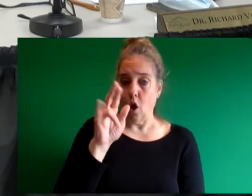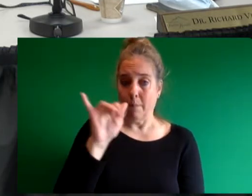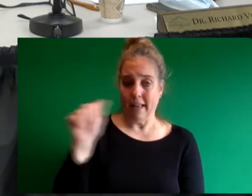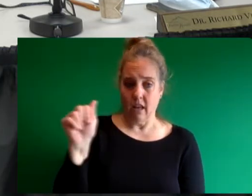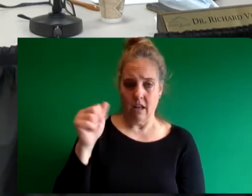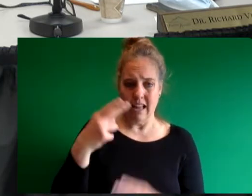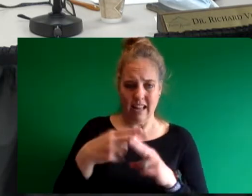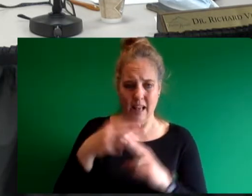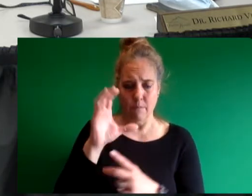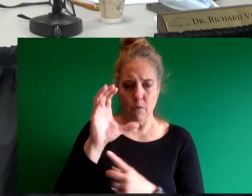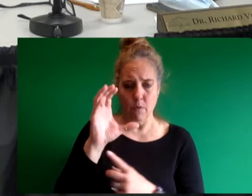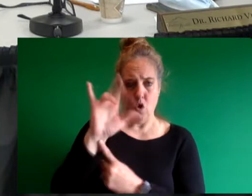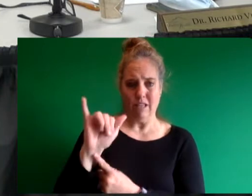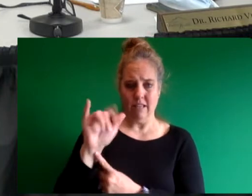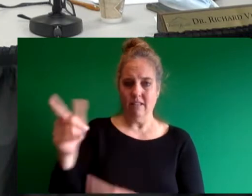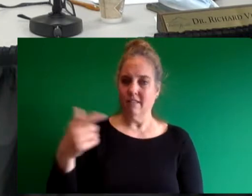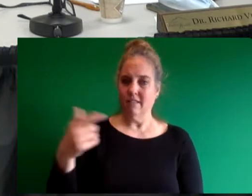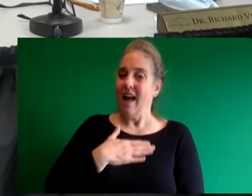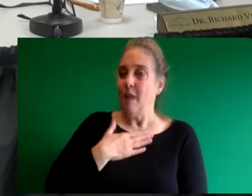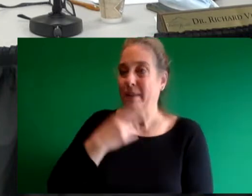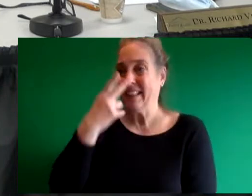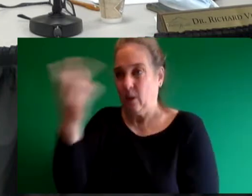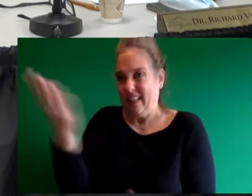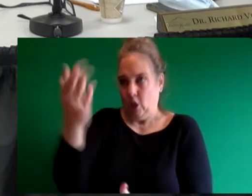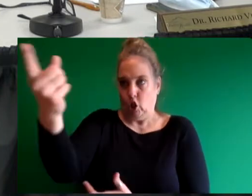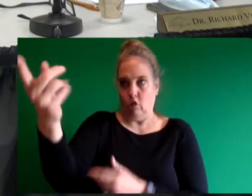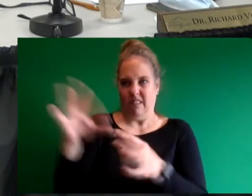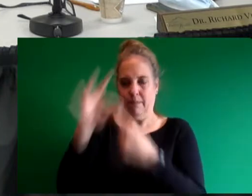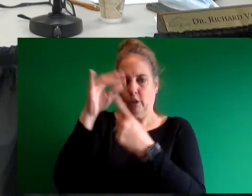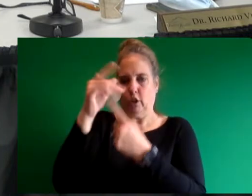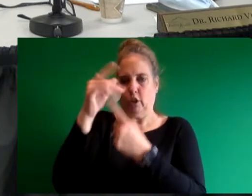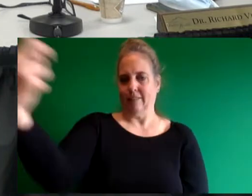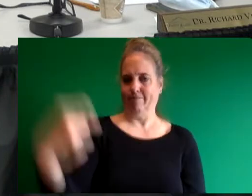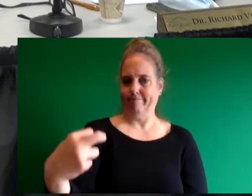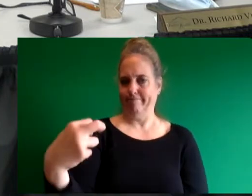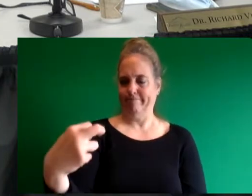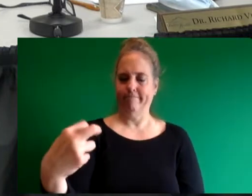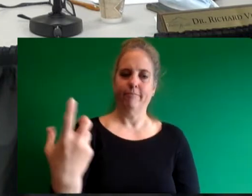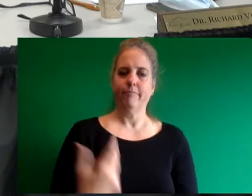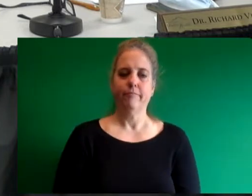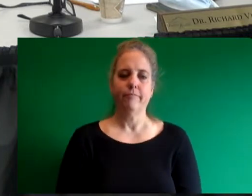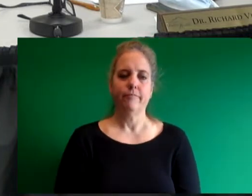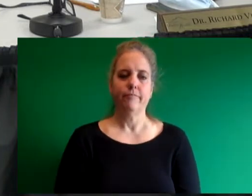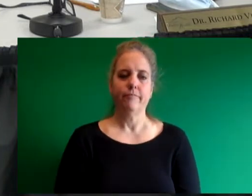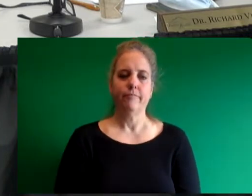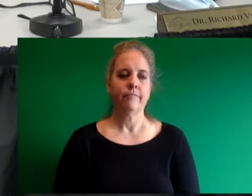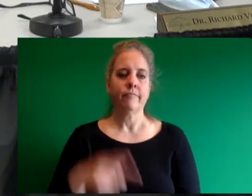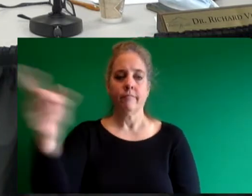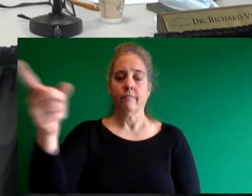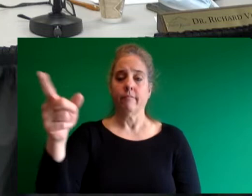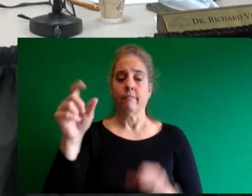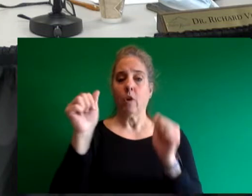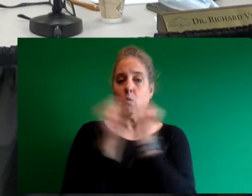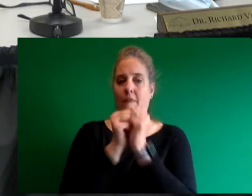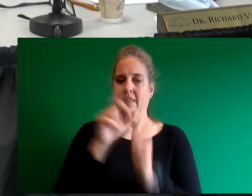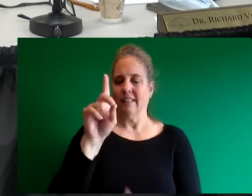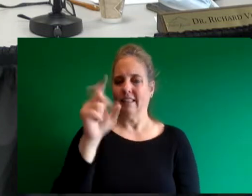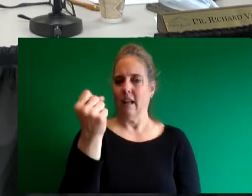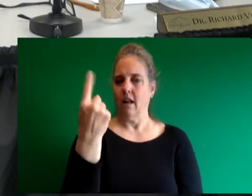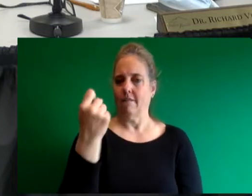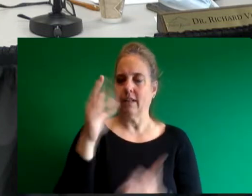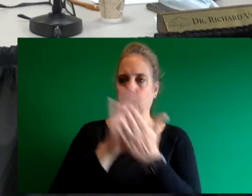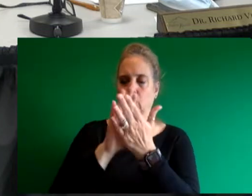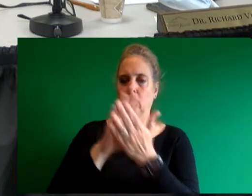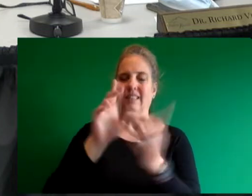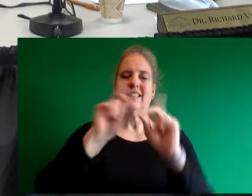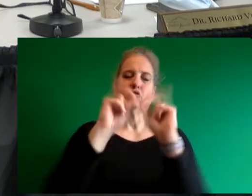is with the D11, District 11 School District, and he's a friend to local